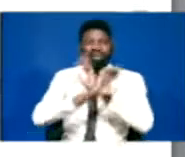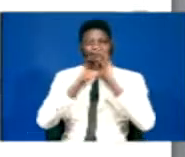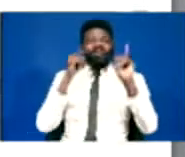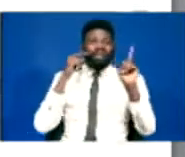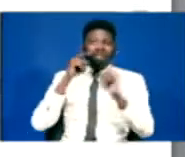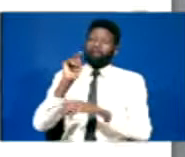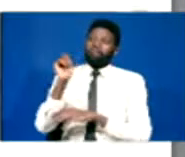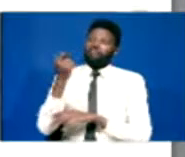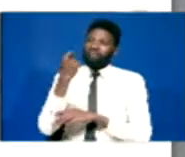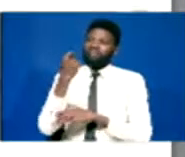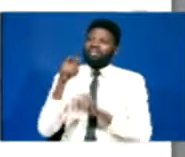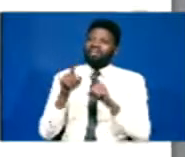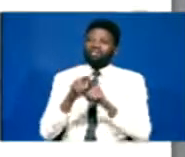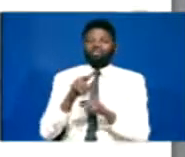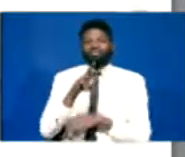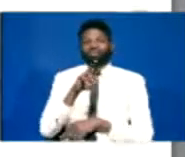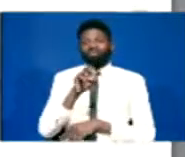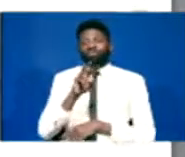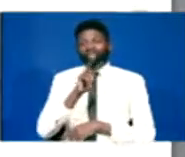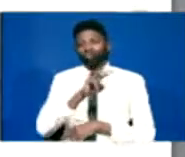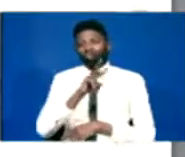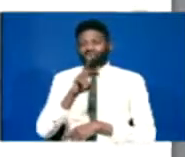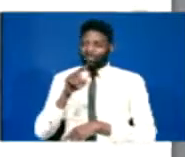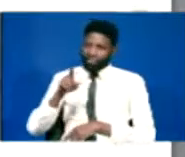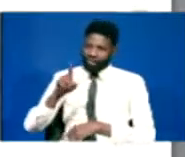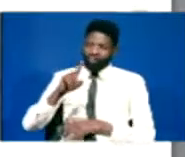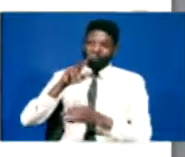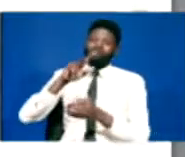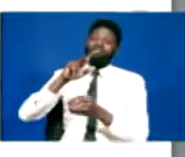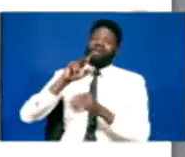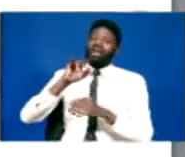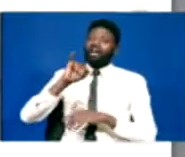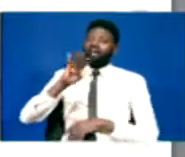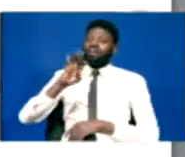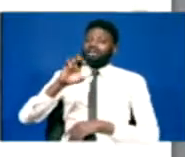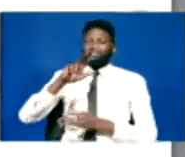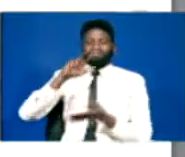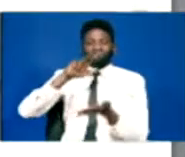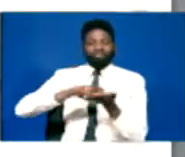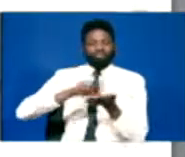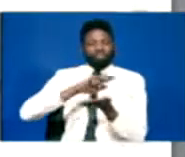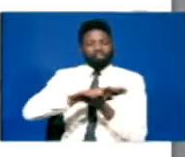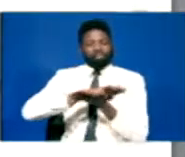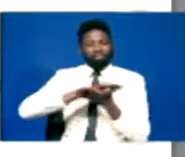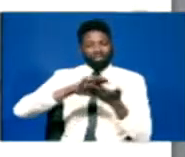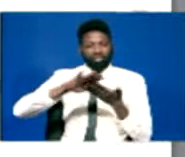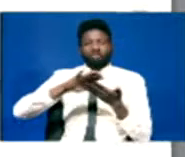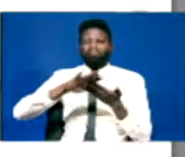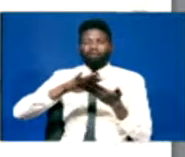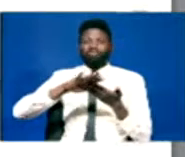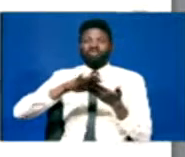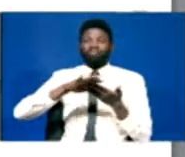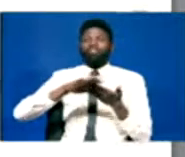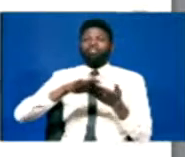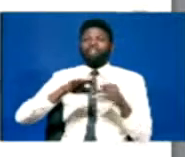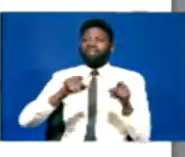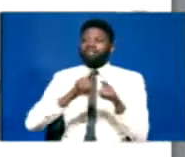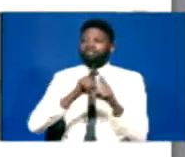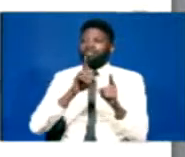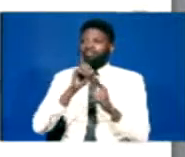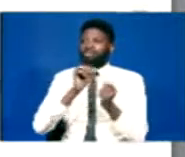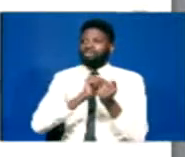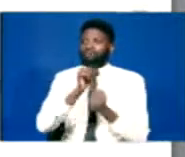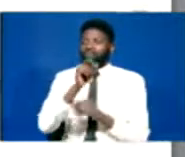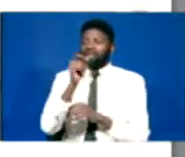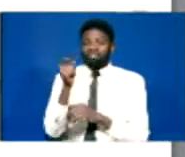in 2022, he was cleared as a candidate by the IEBC, and only on the 15th of May in 2022 is